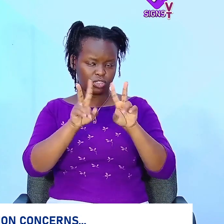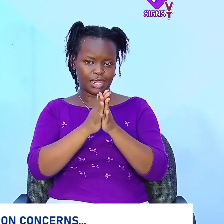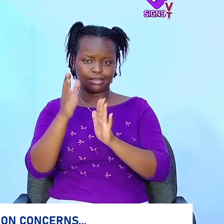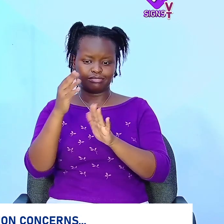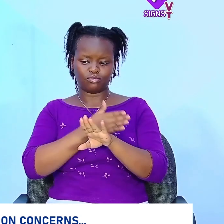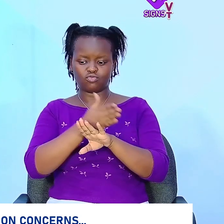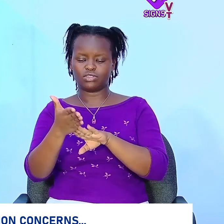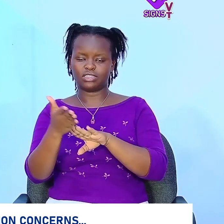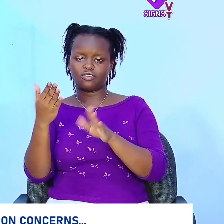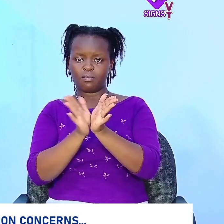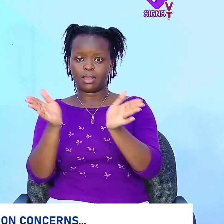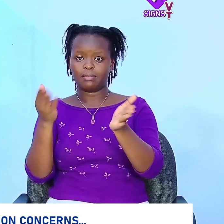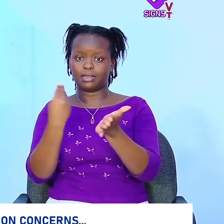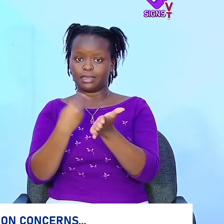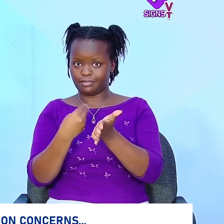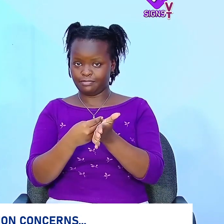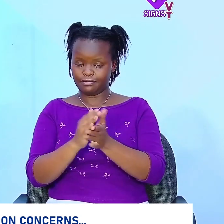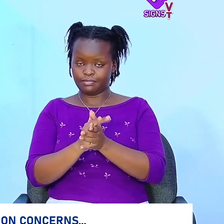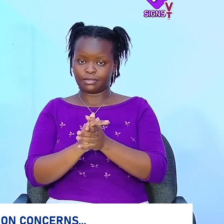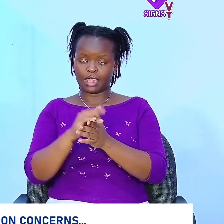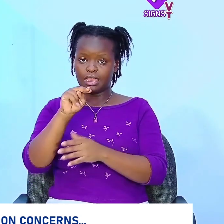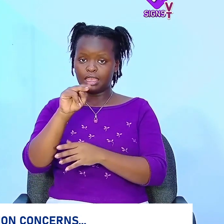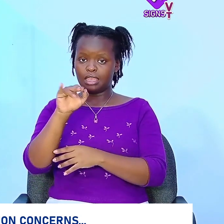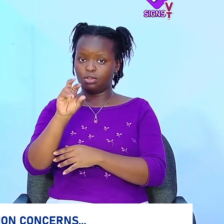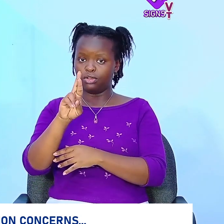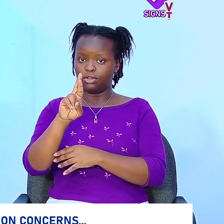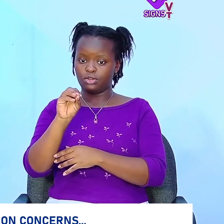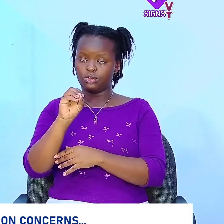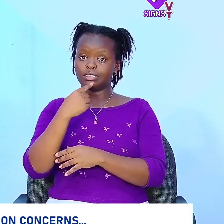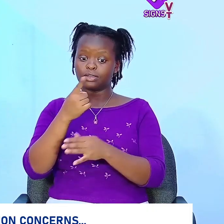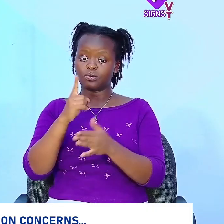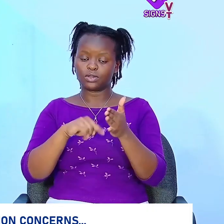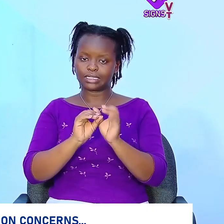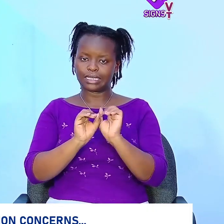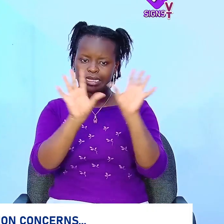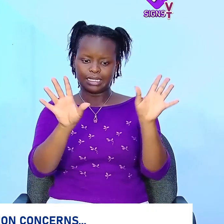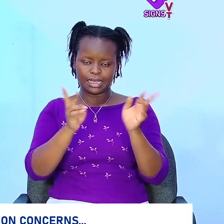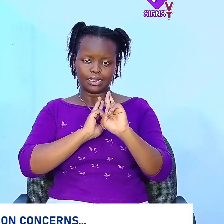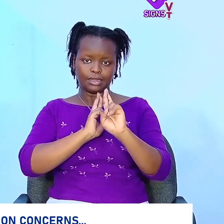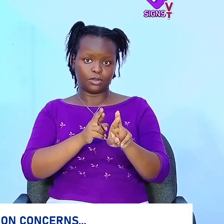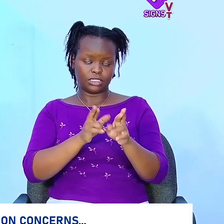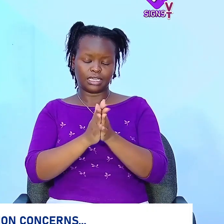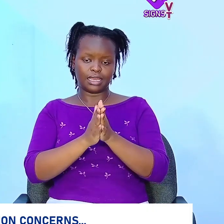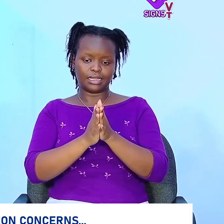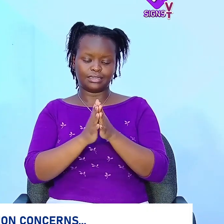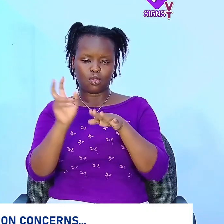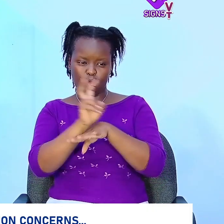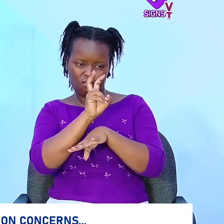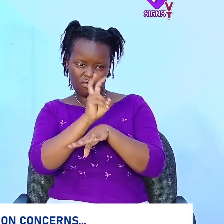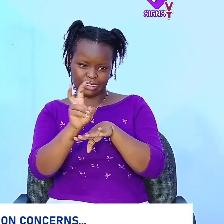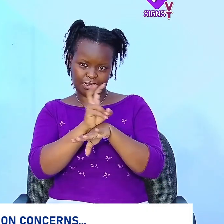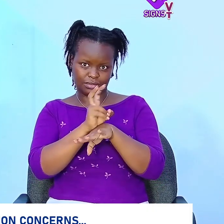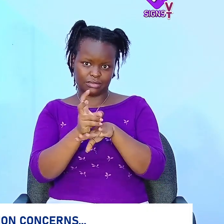funds. Nyoro stressed that clear reporting and robust oversight mechanisms